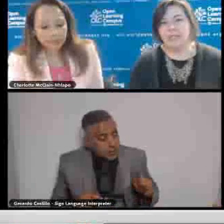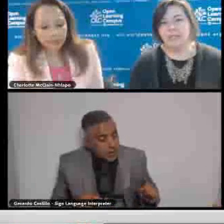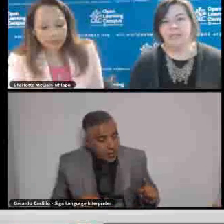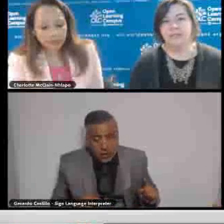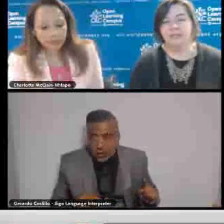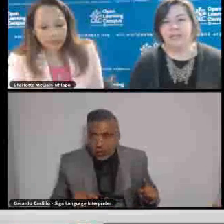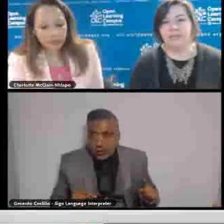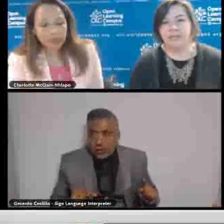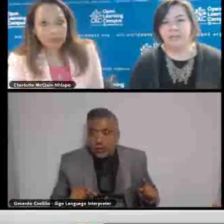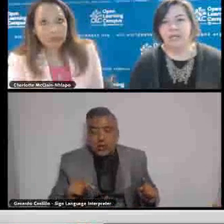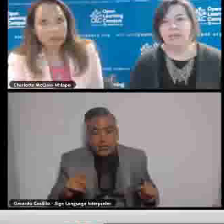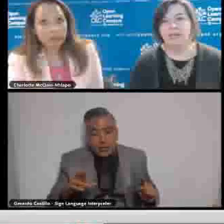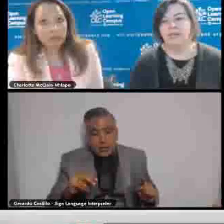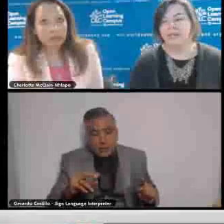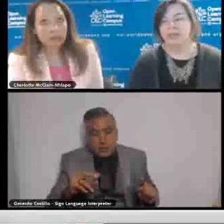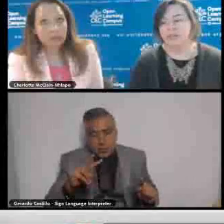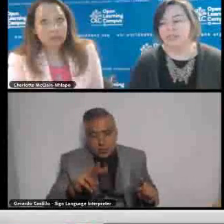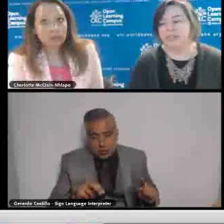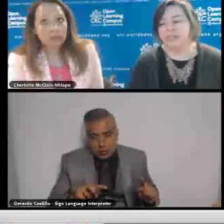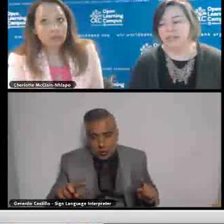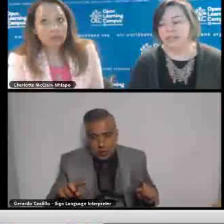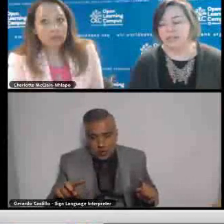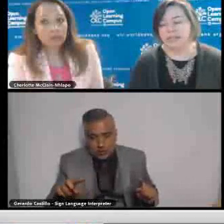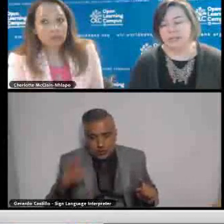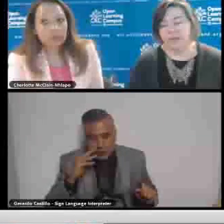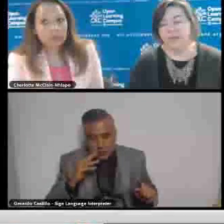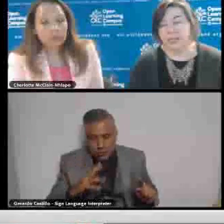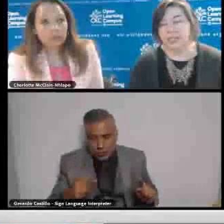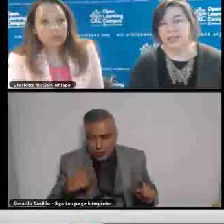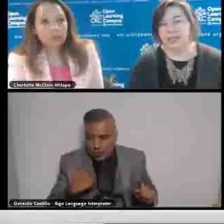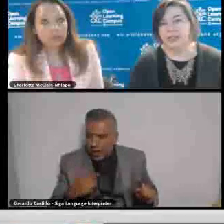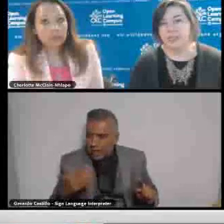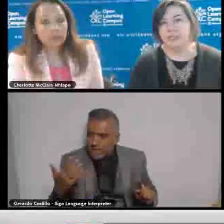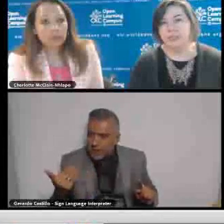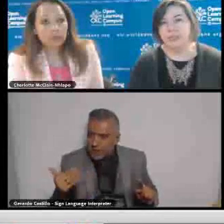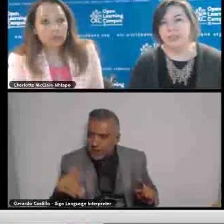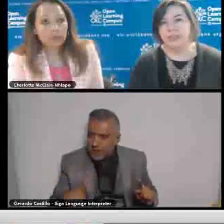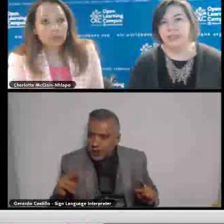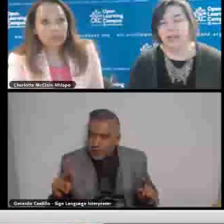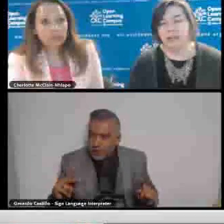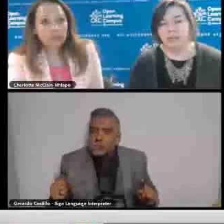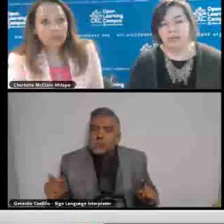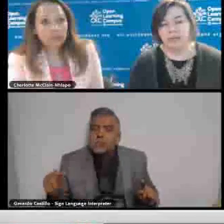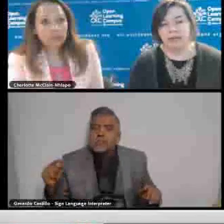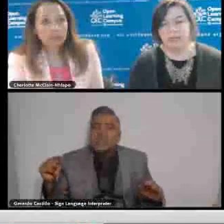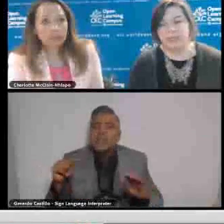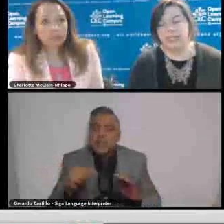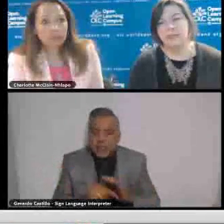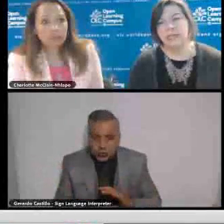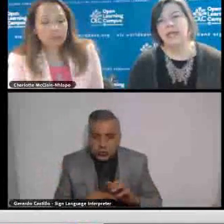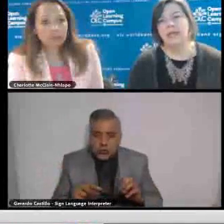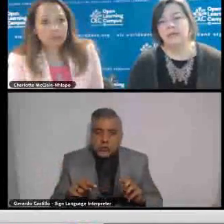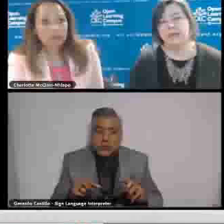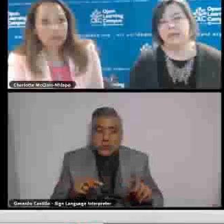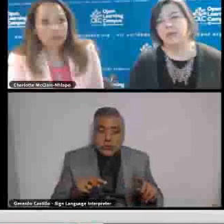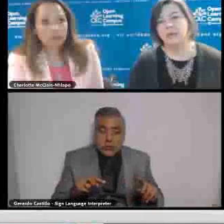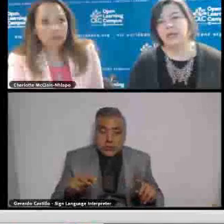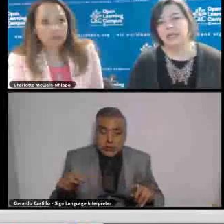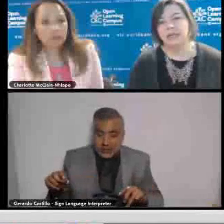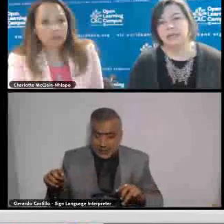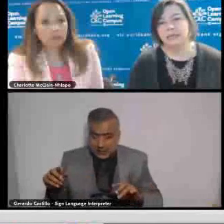of 2001, there was, I think, about 15,000 people killed. Around that same day, there was an earthquake